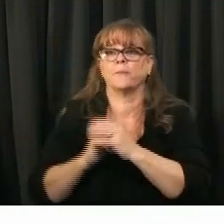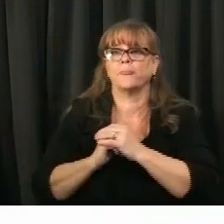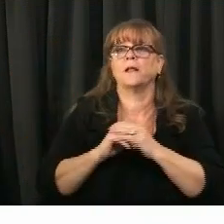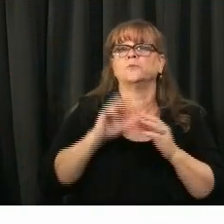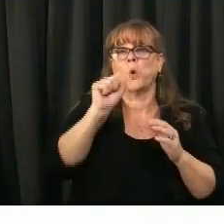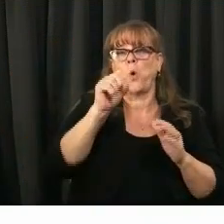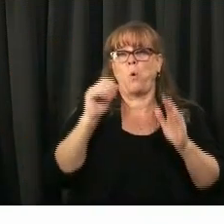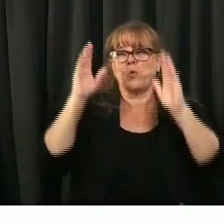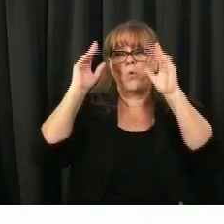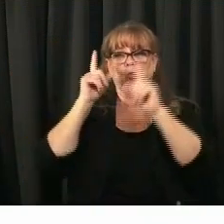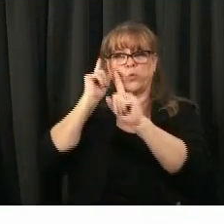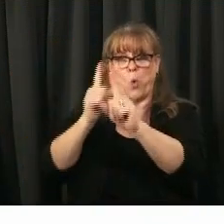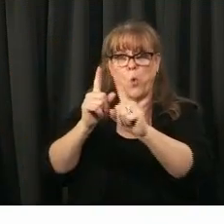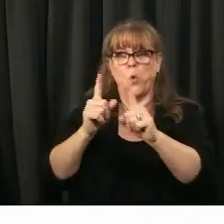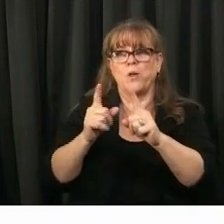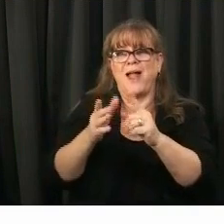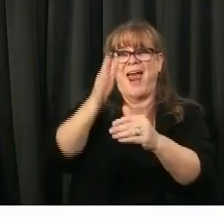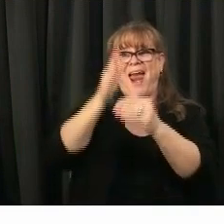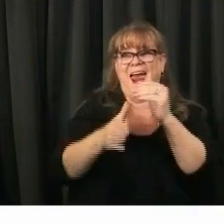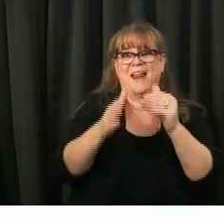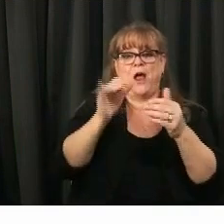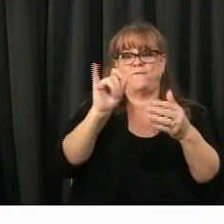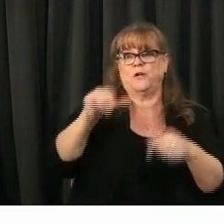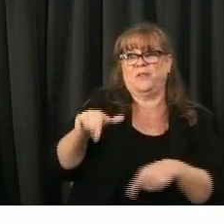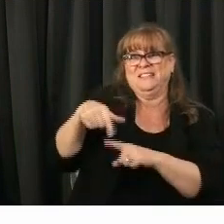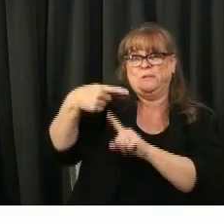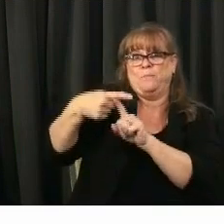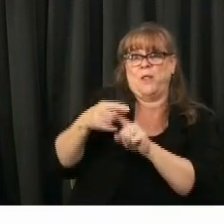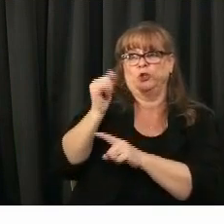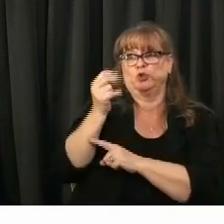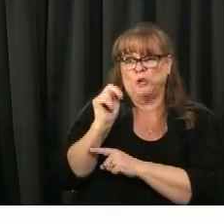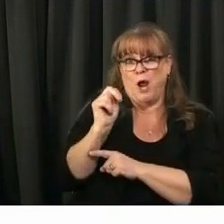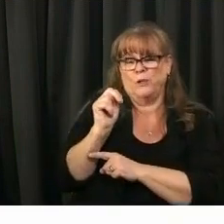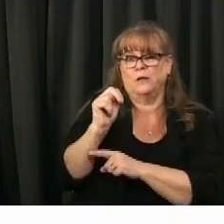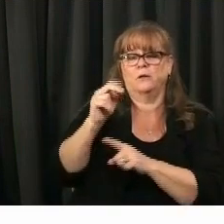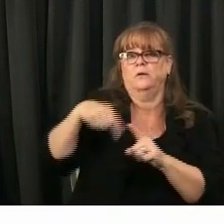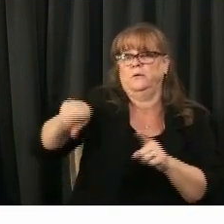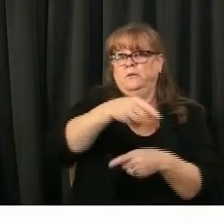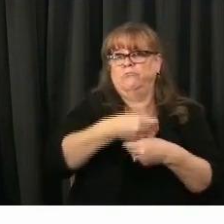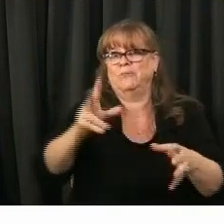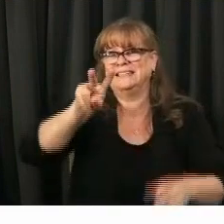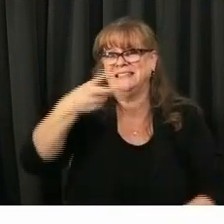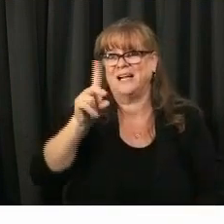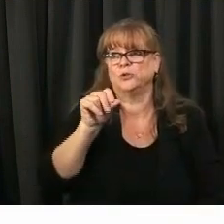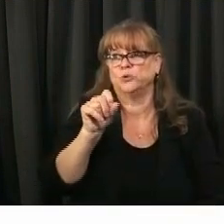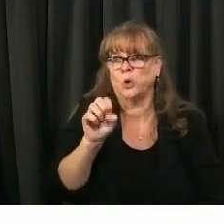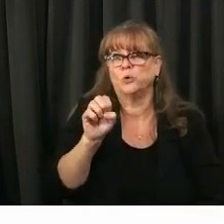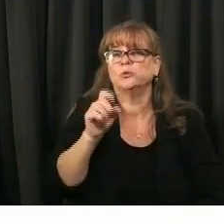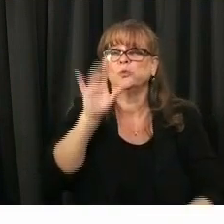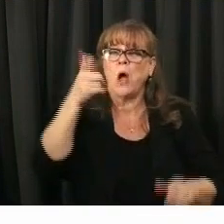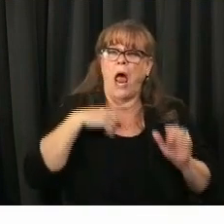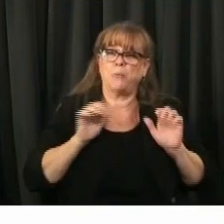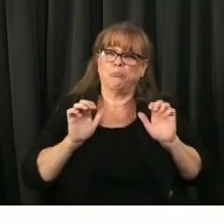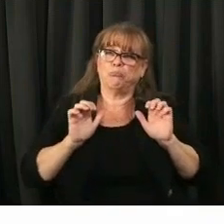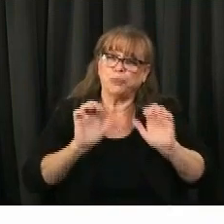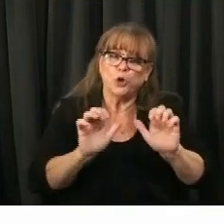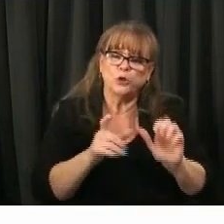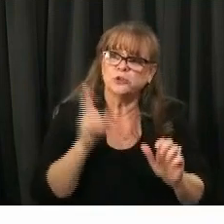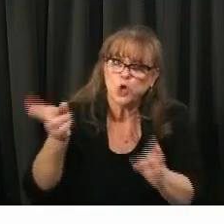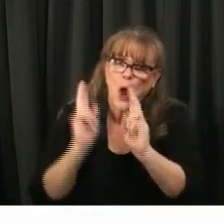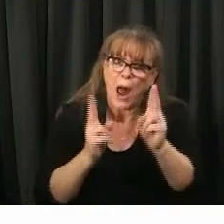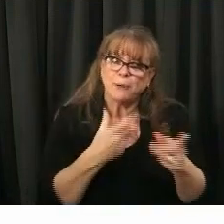The second dose by the end of February. We wanted to make them go faster. So we, to provide protection sooner, we offered to administer